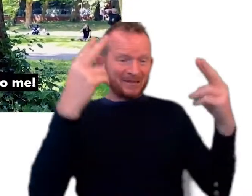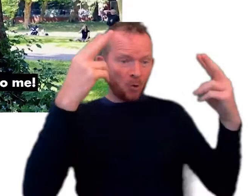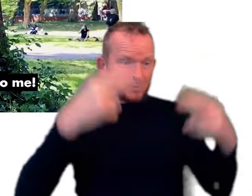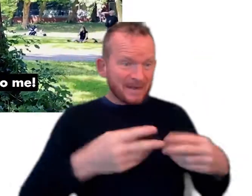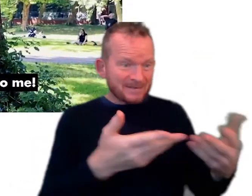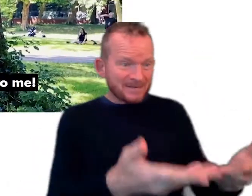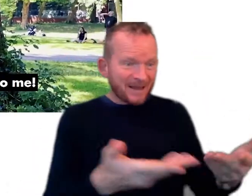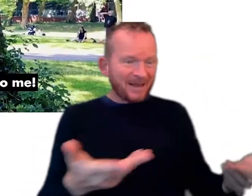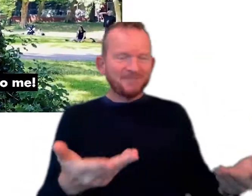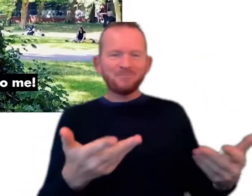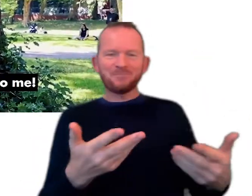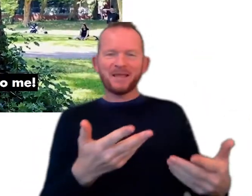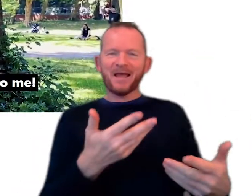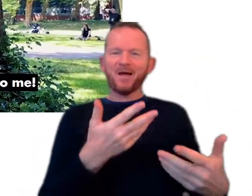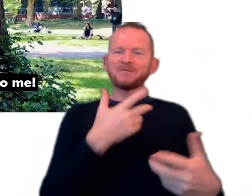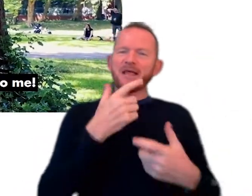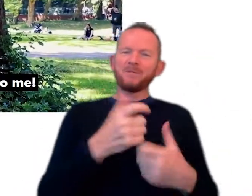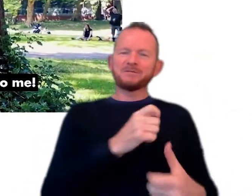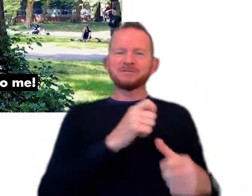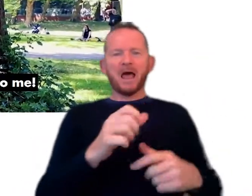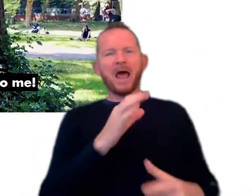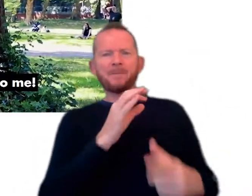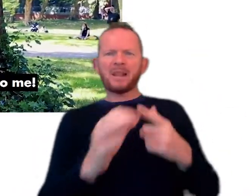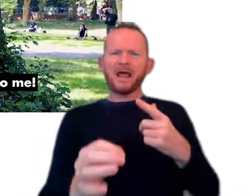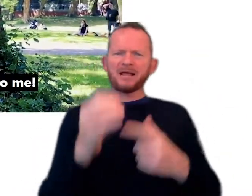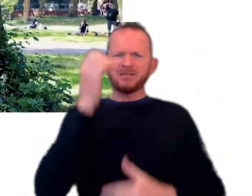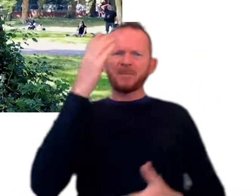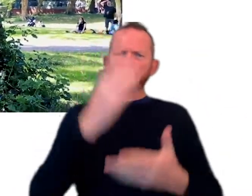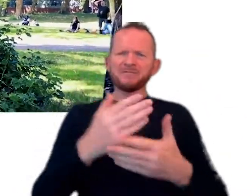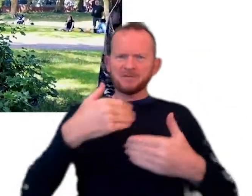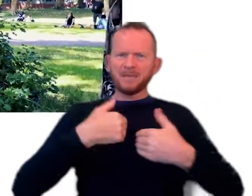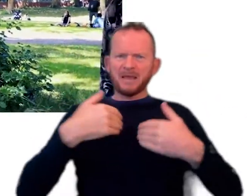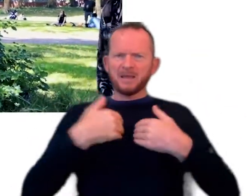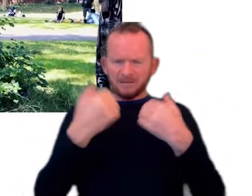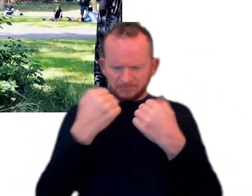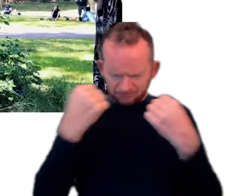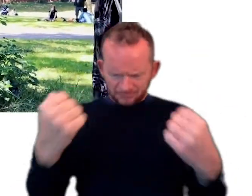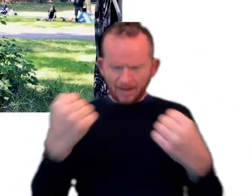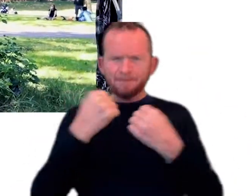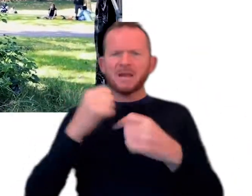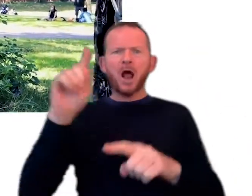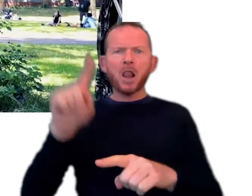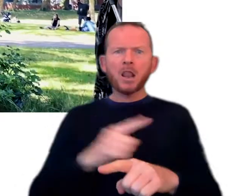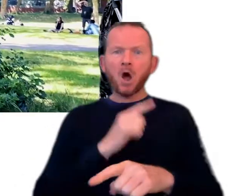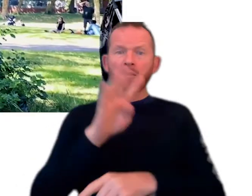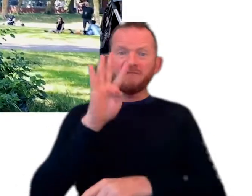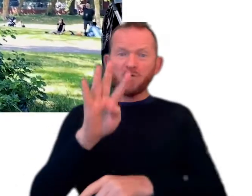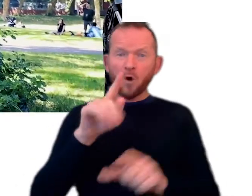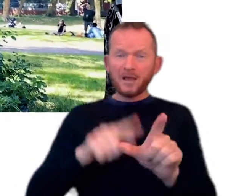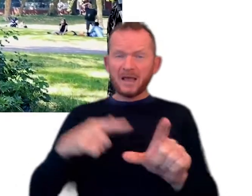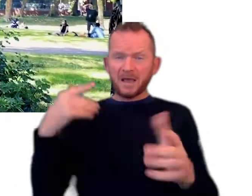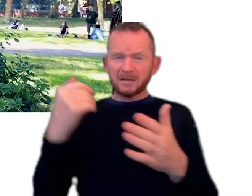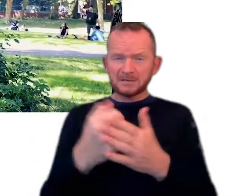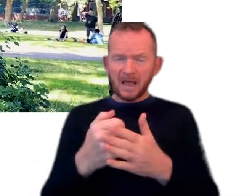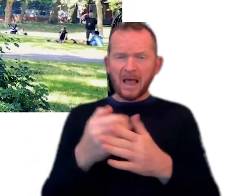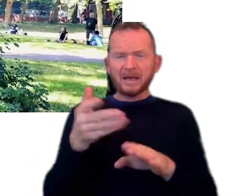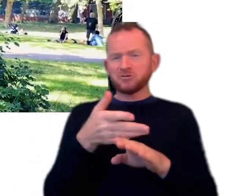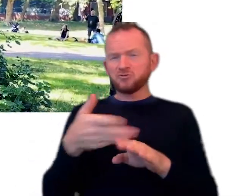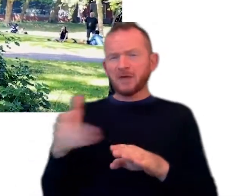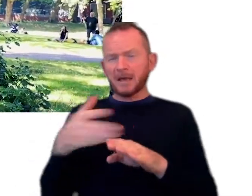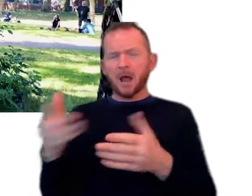And I was able to start applying some of those beliefs to me. It's been a long 4 years, and I've had to shed a lot of